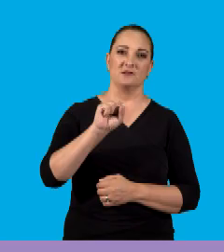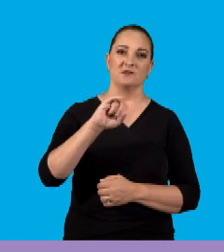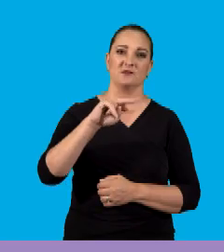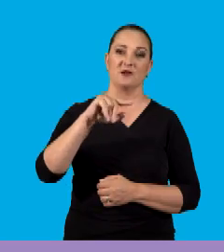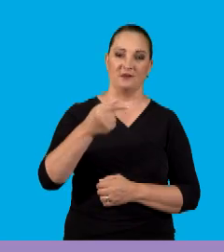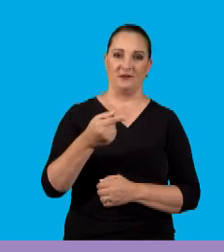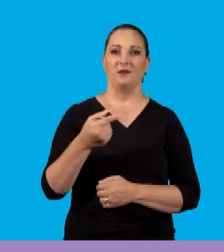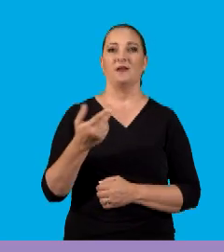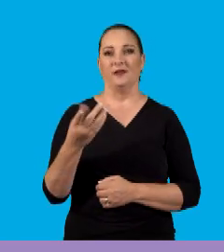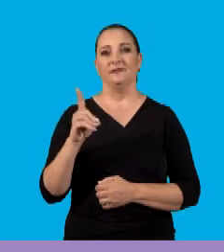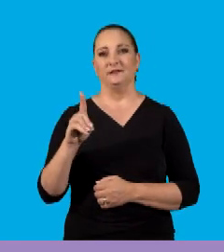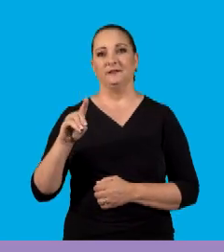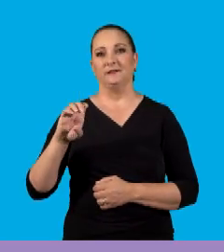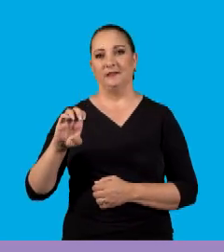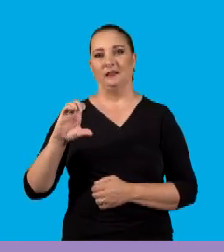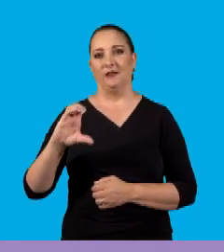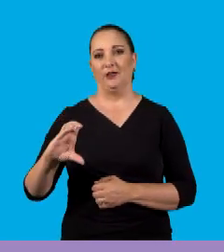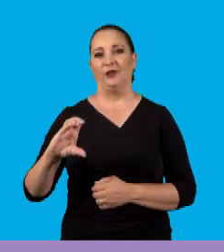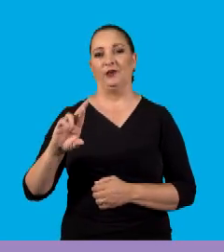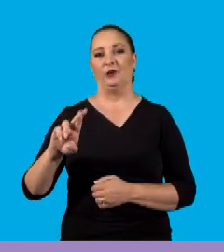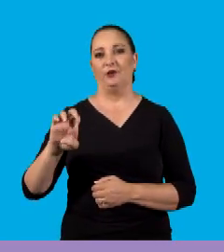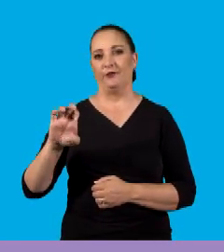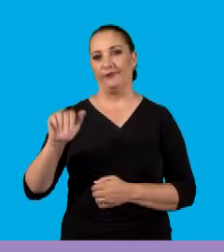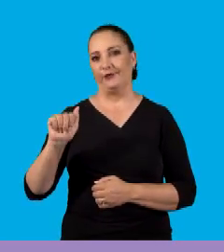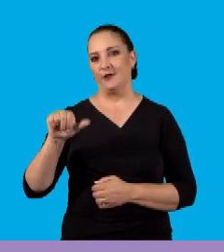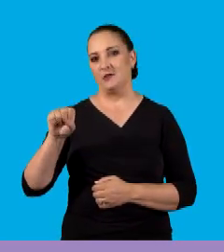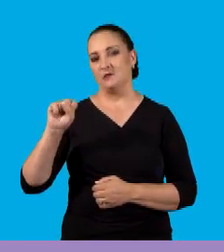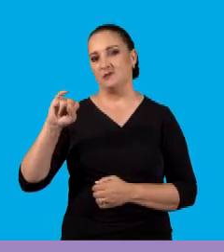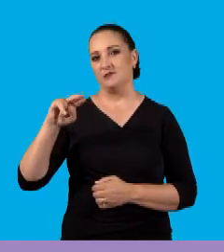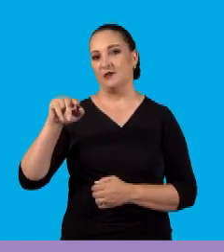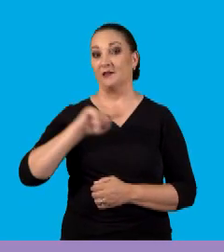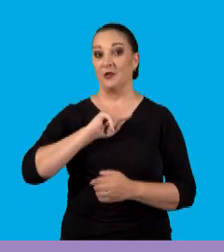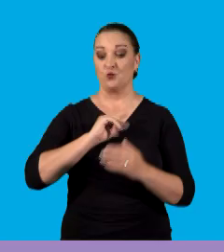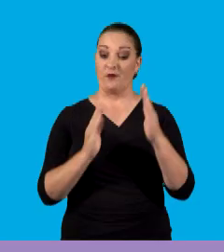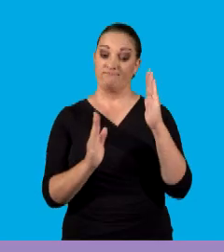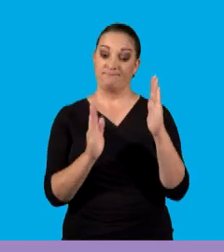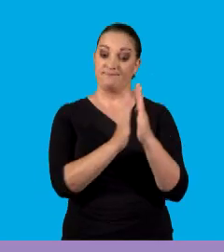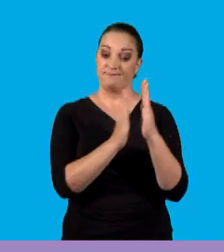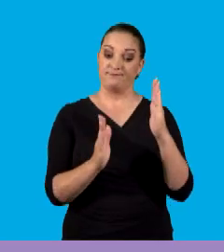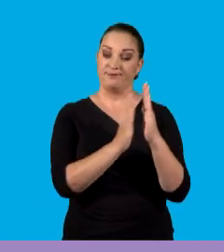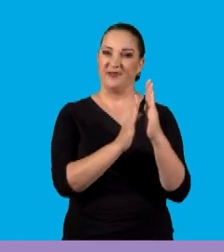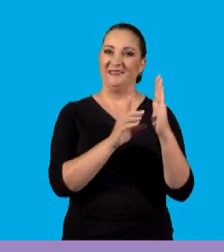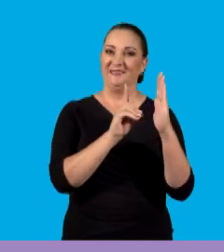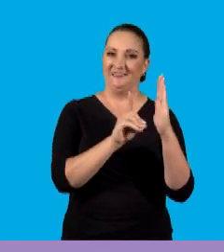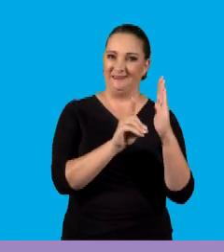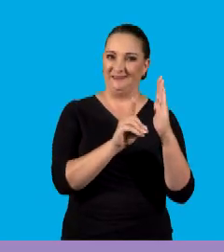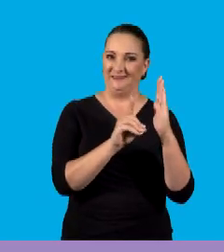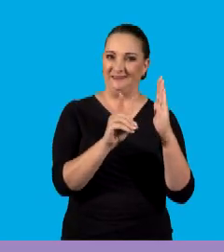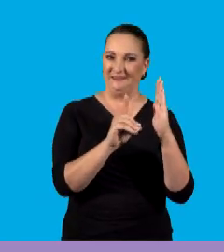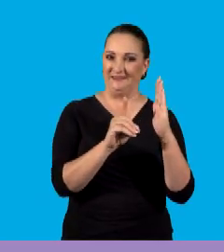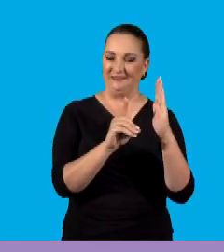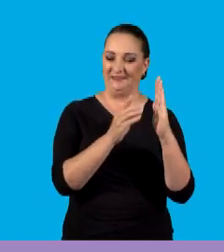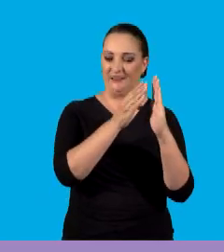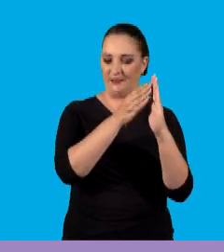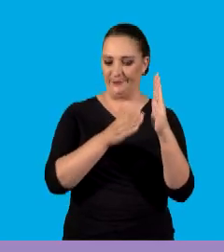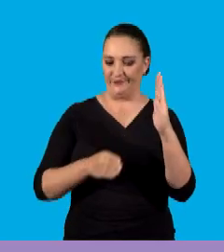decreasing, but depending on where you are on the graph. So when we are looking at the first part of our graph, we can say that this part is